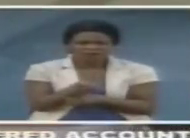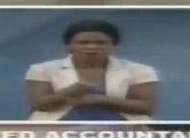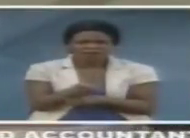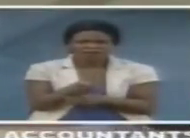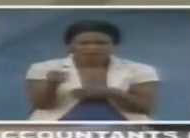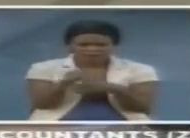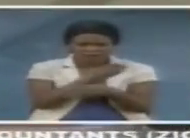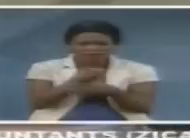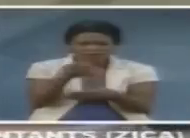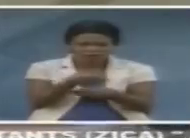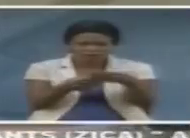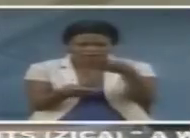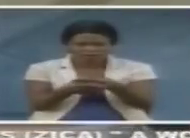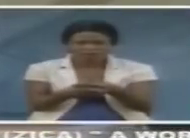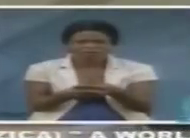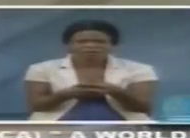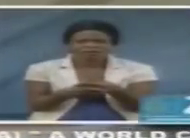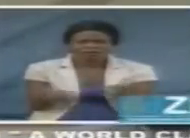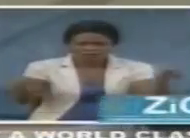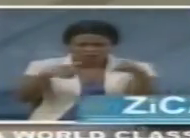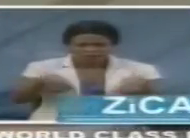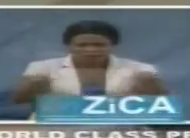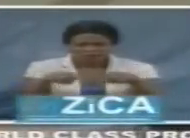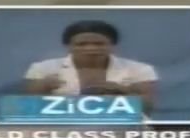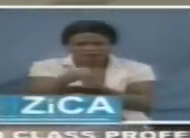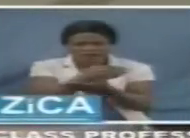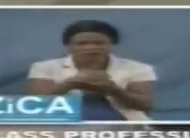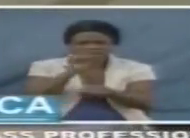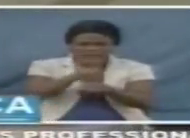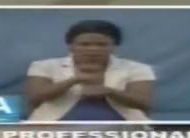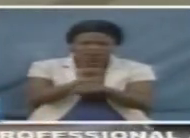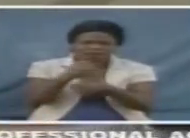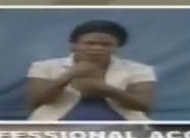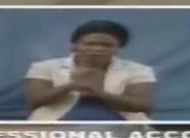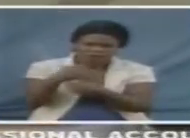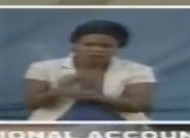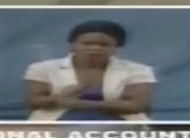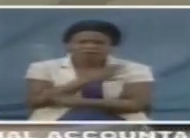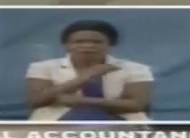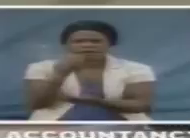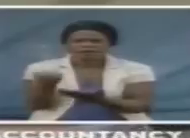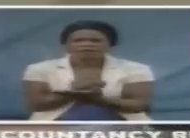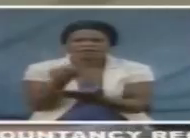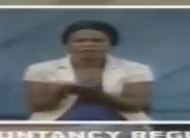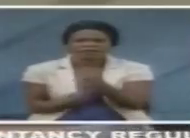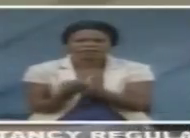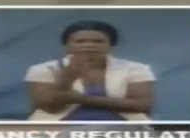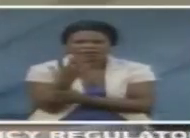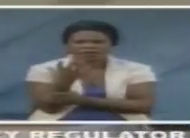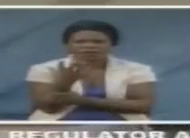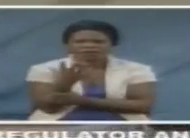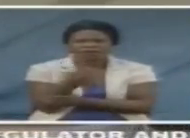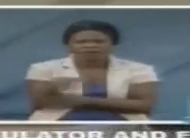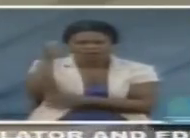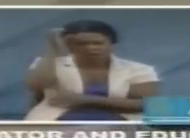efficiency. This will ensure that state-owned enterprises contribute to domestic revenues, employment